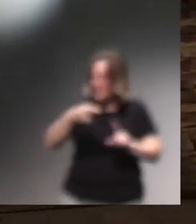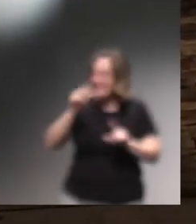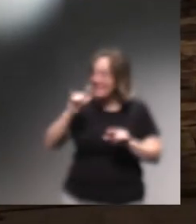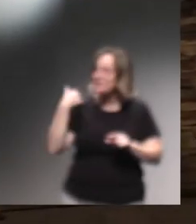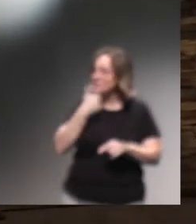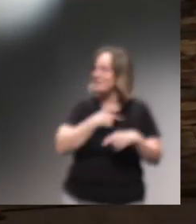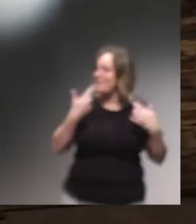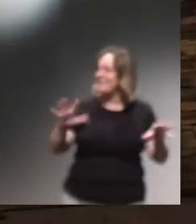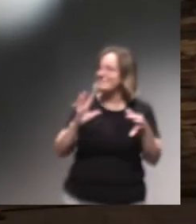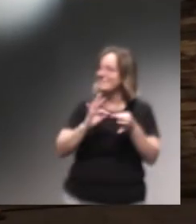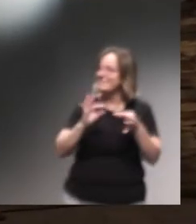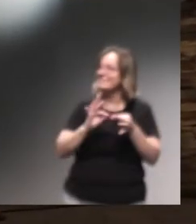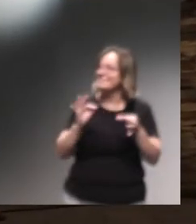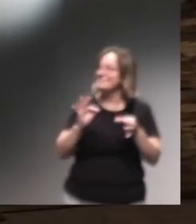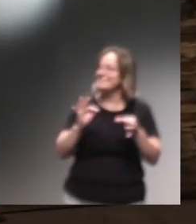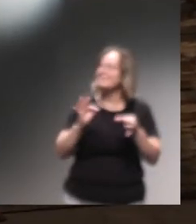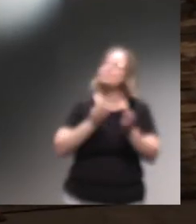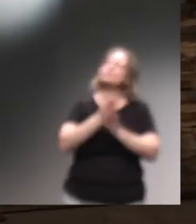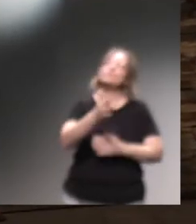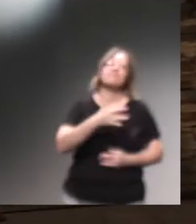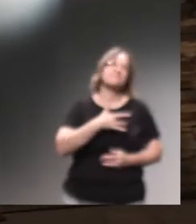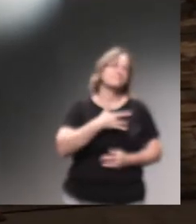judges through the heart.